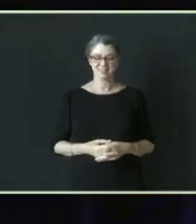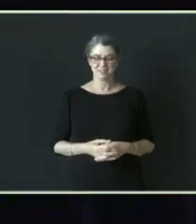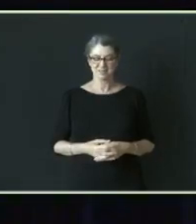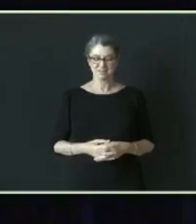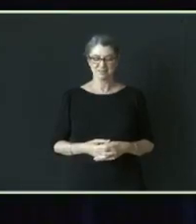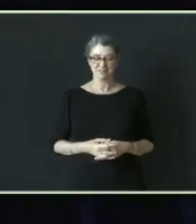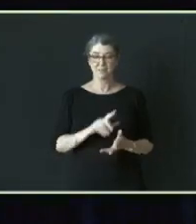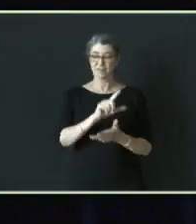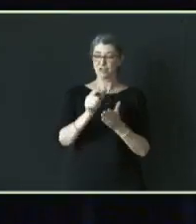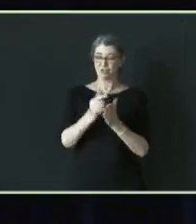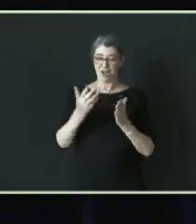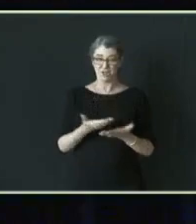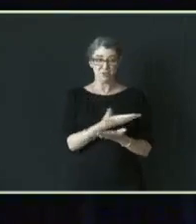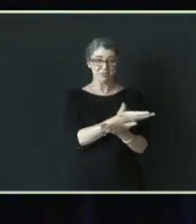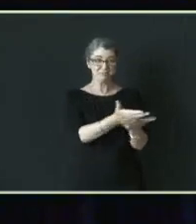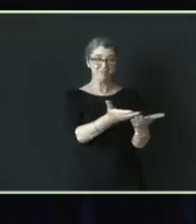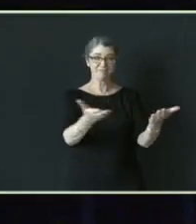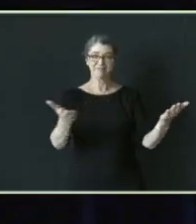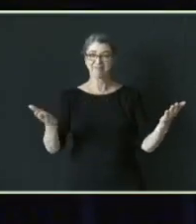Graduates,